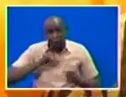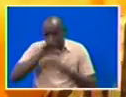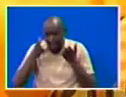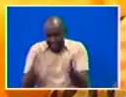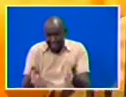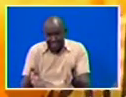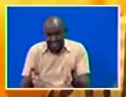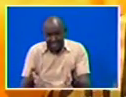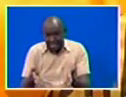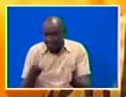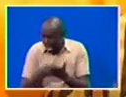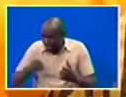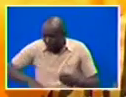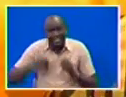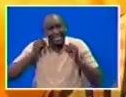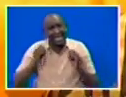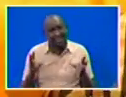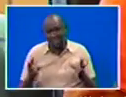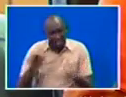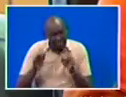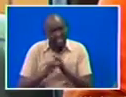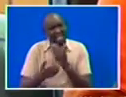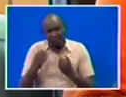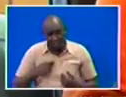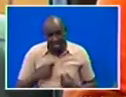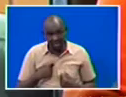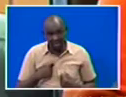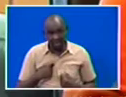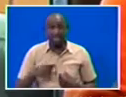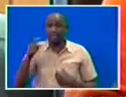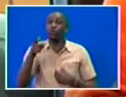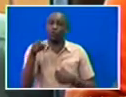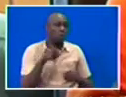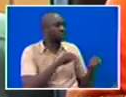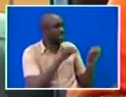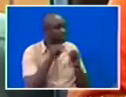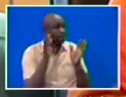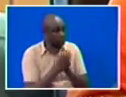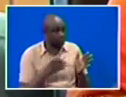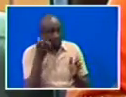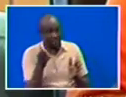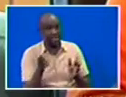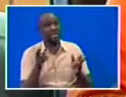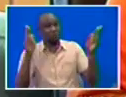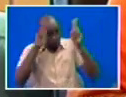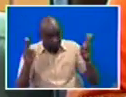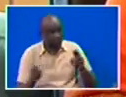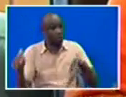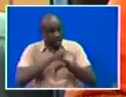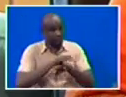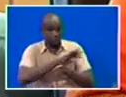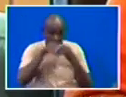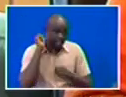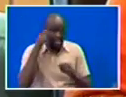malipo, siyo pesa ya mfukoni, yatatoka ya kusimamia. Are there plans to have NHIF as a universal cover for